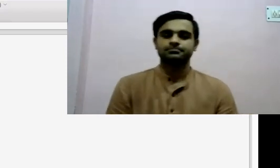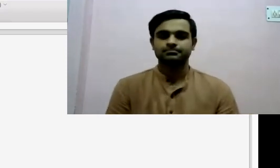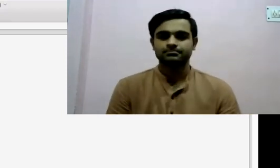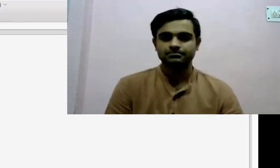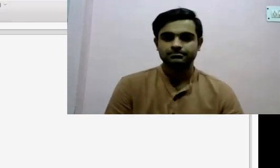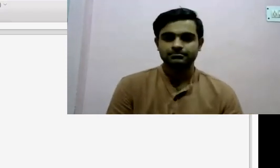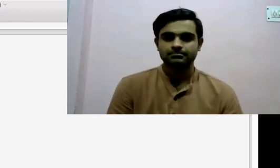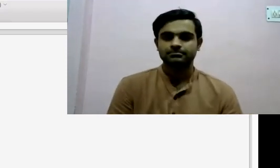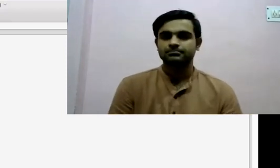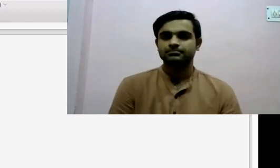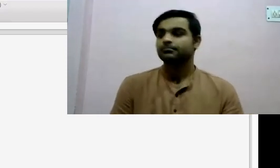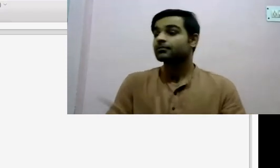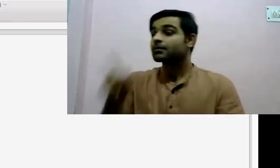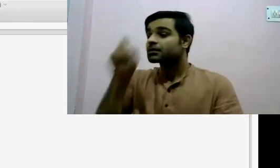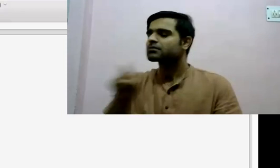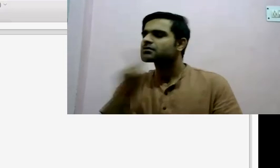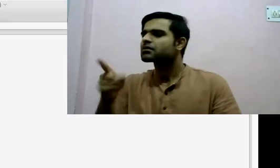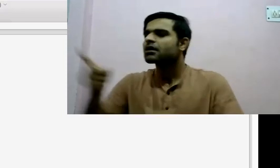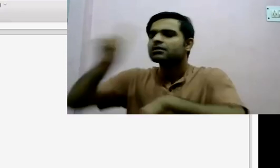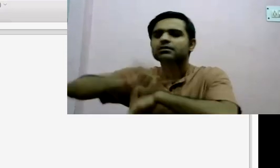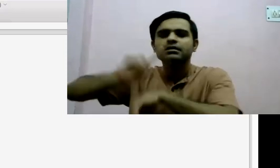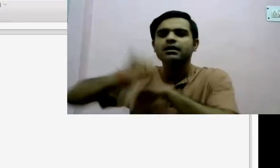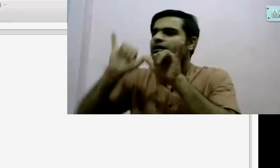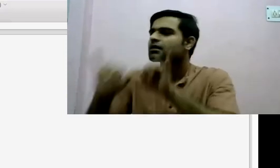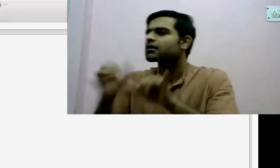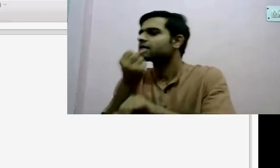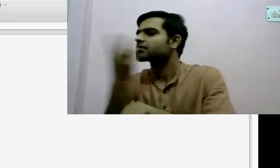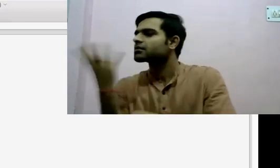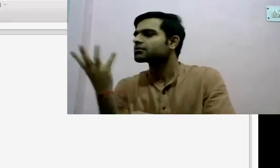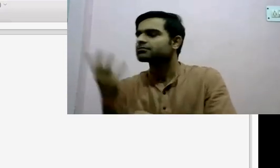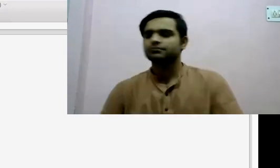If you want to ask how many days will I be in hospital?